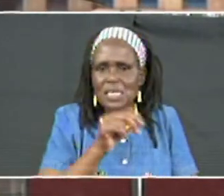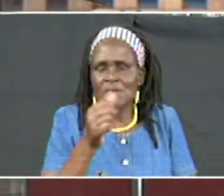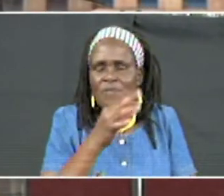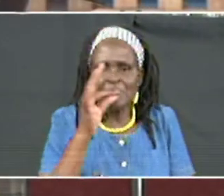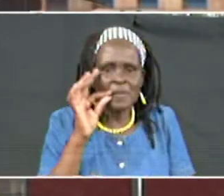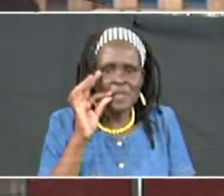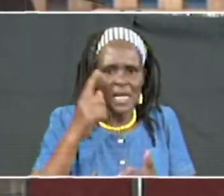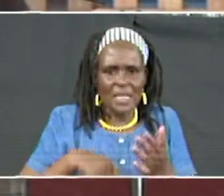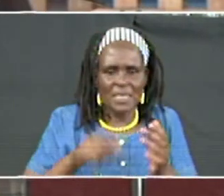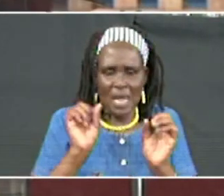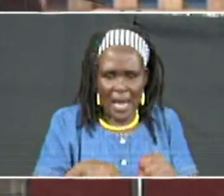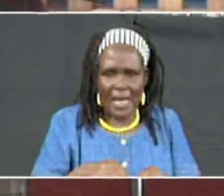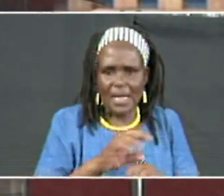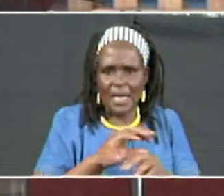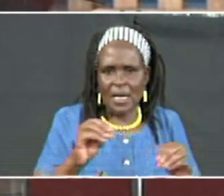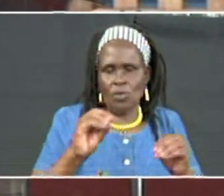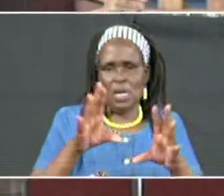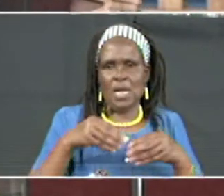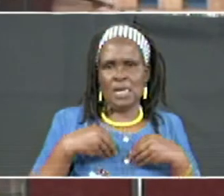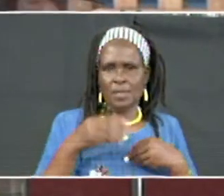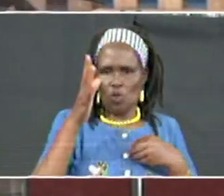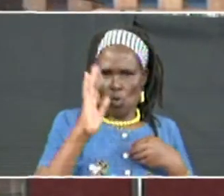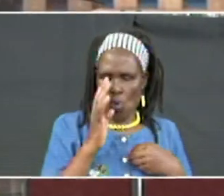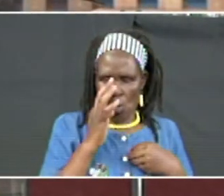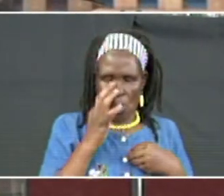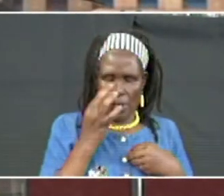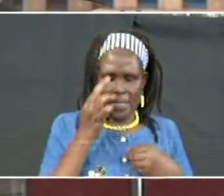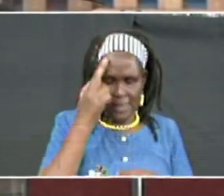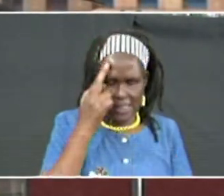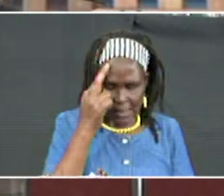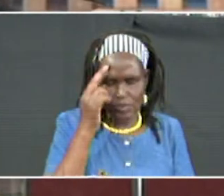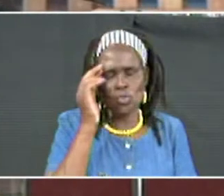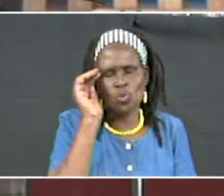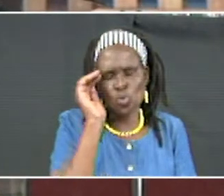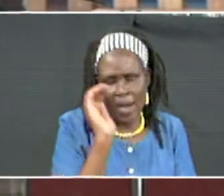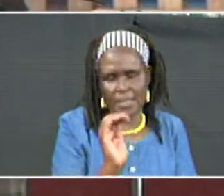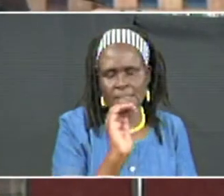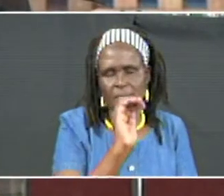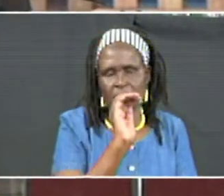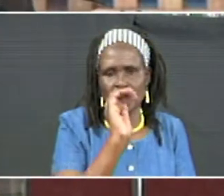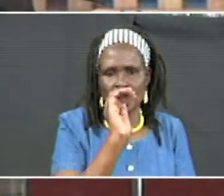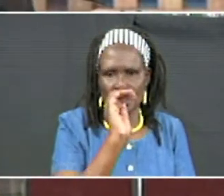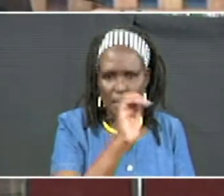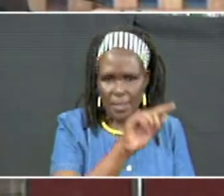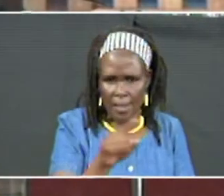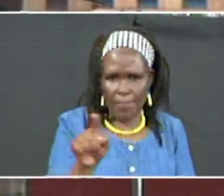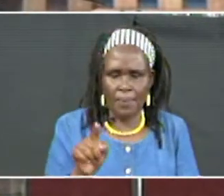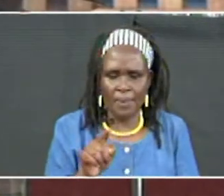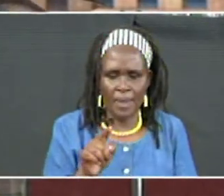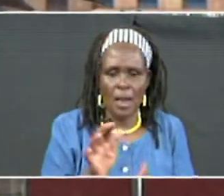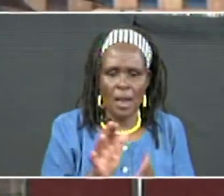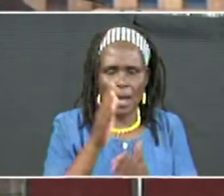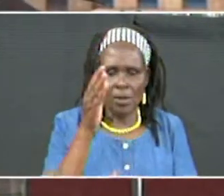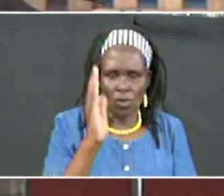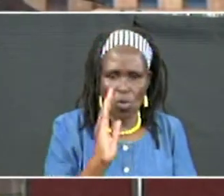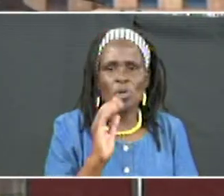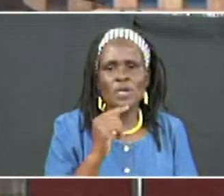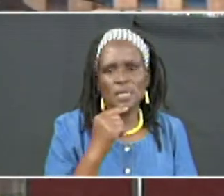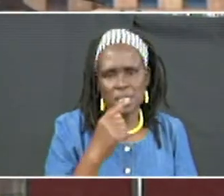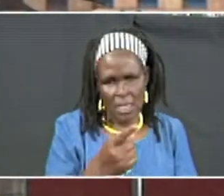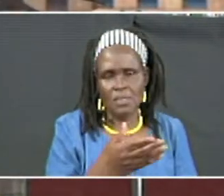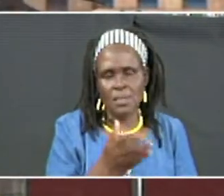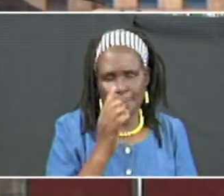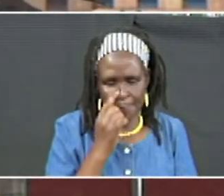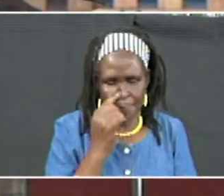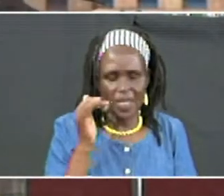can accept? God seems to ask them. And God goes on to say, it is